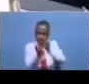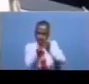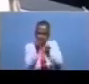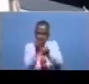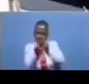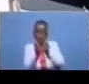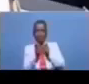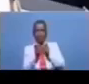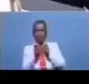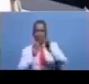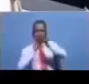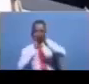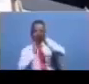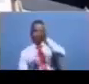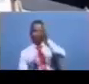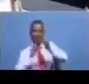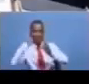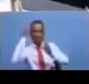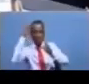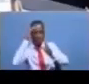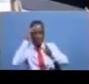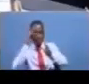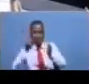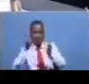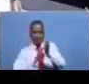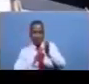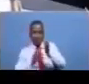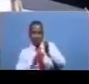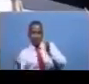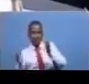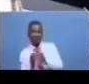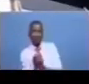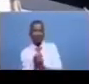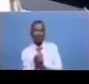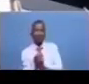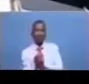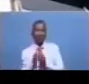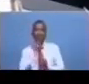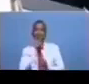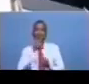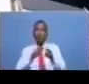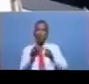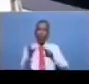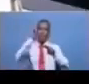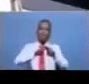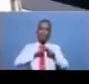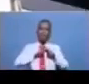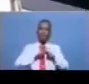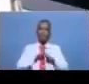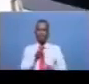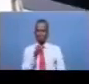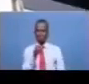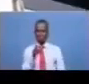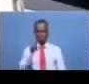candidate, reduced that of Mahama by 1,707, and that of candidate Akufo-Addo was increased by 174. Subsequent